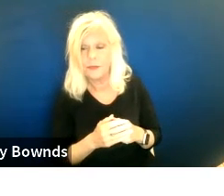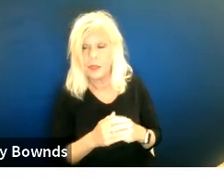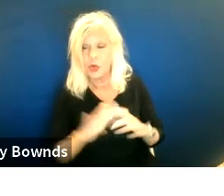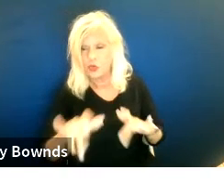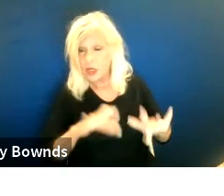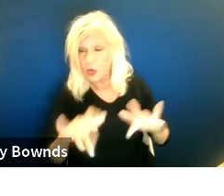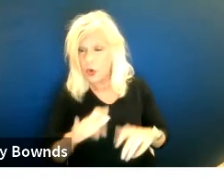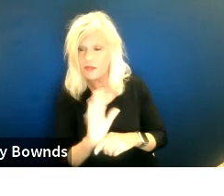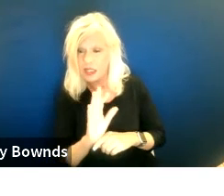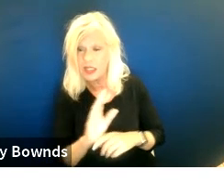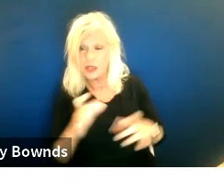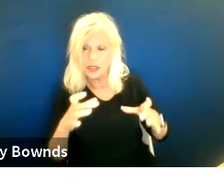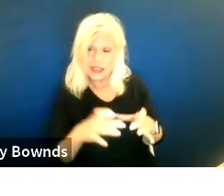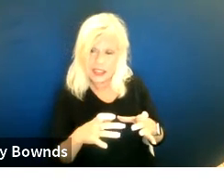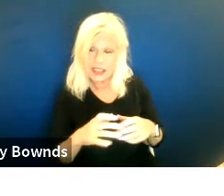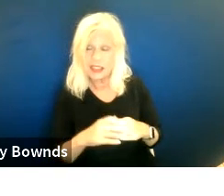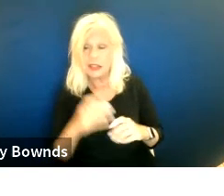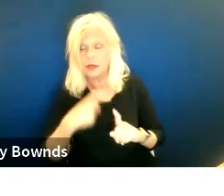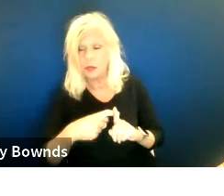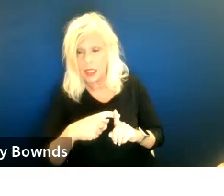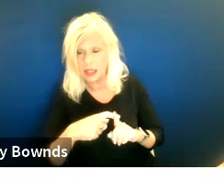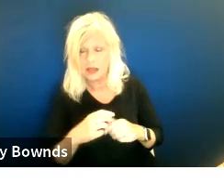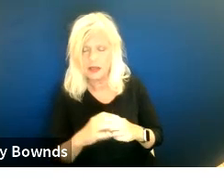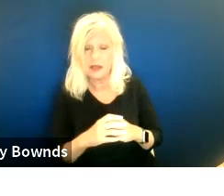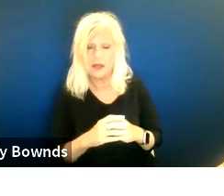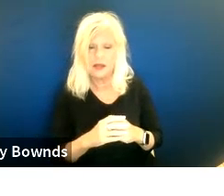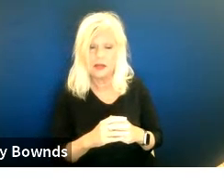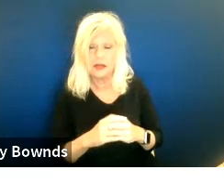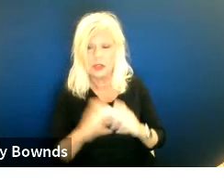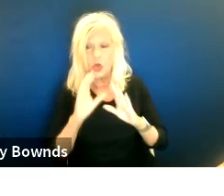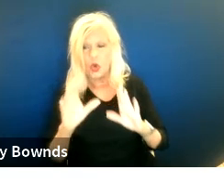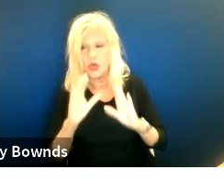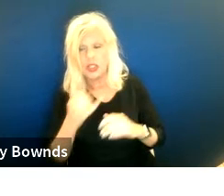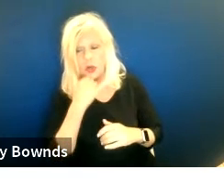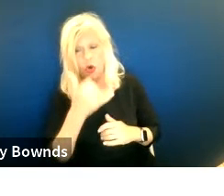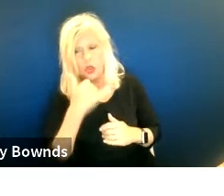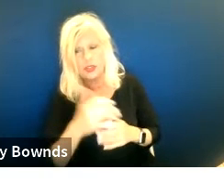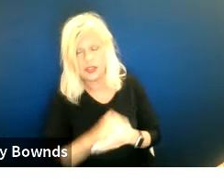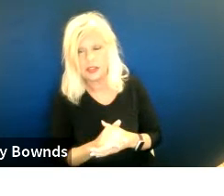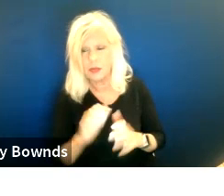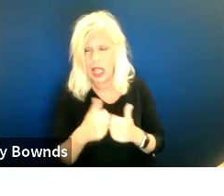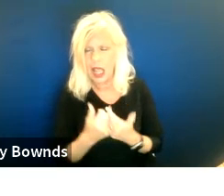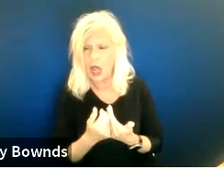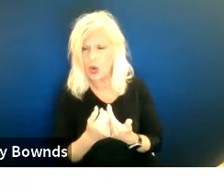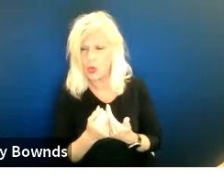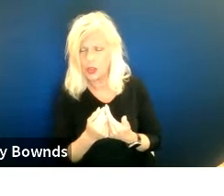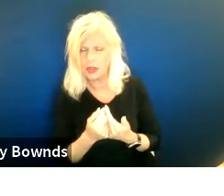well as the coaching calls. But how do we make this further